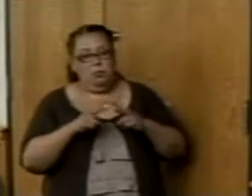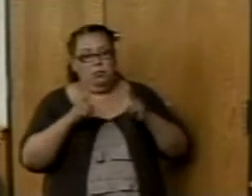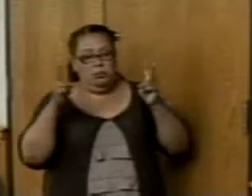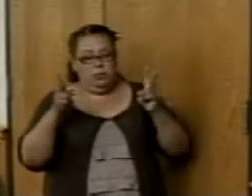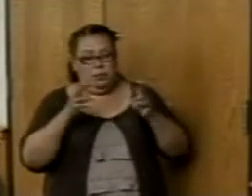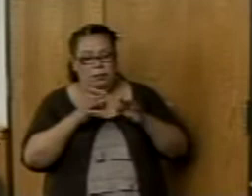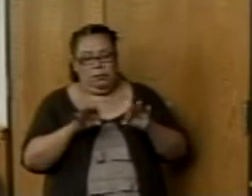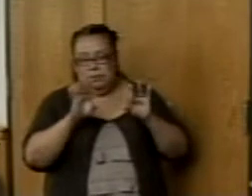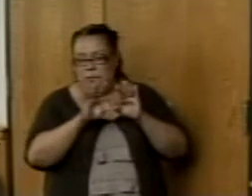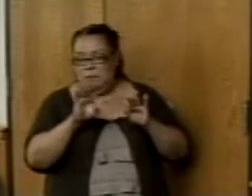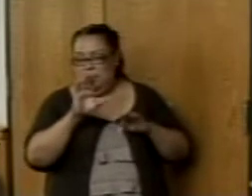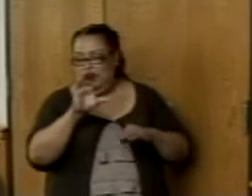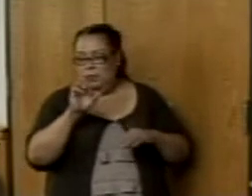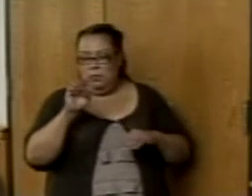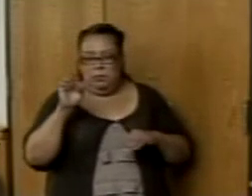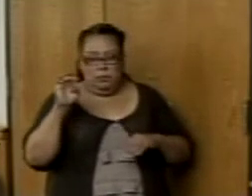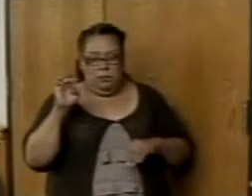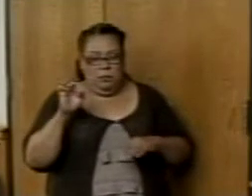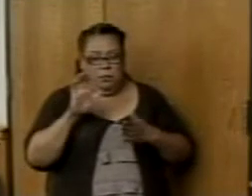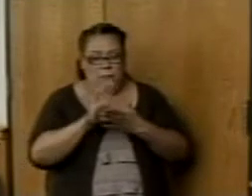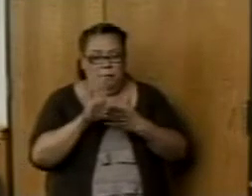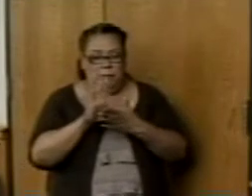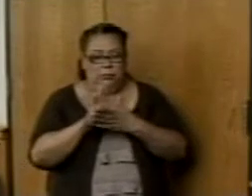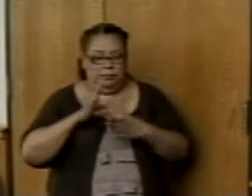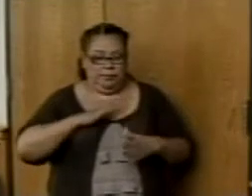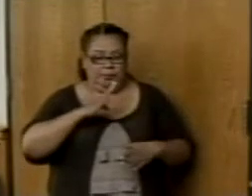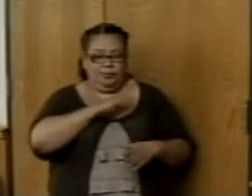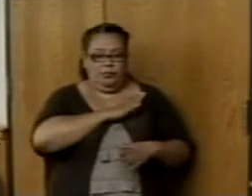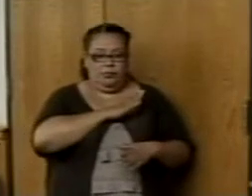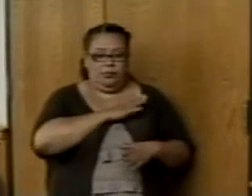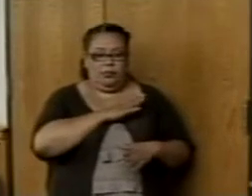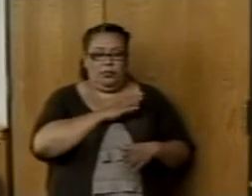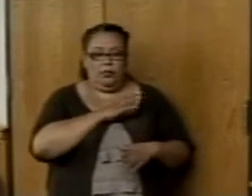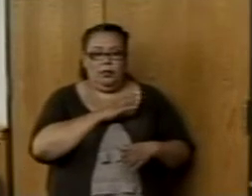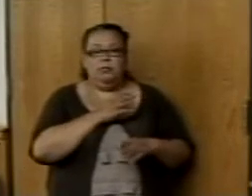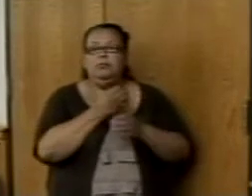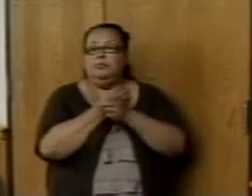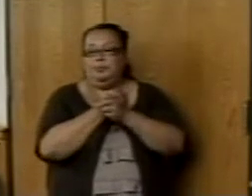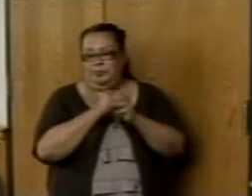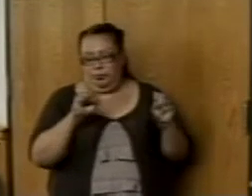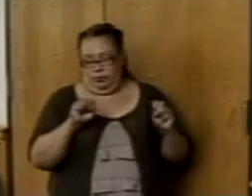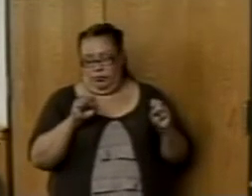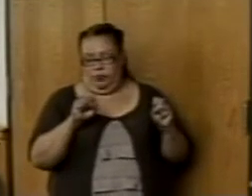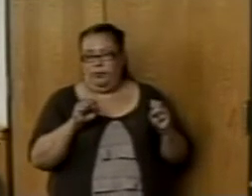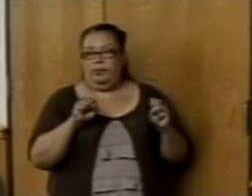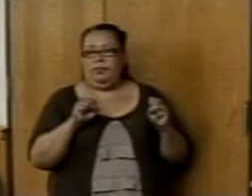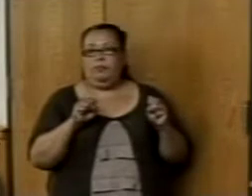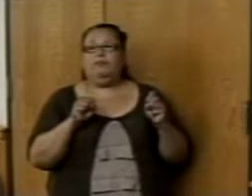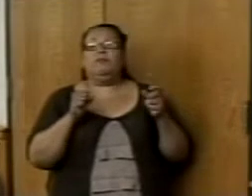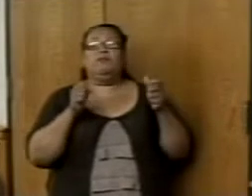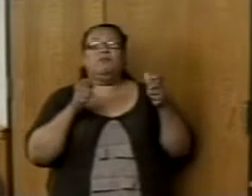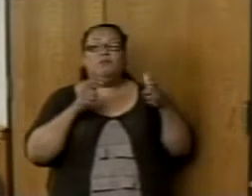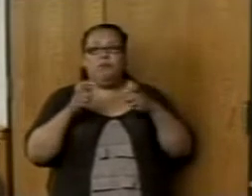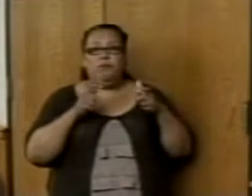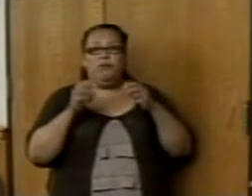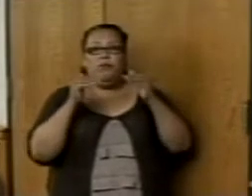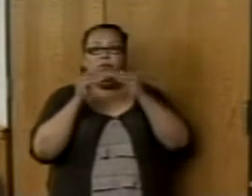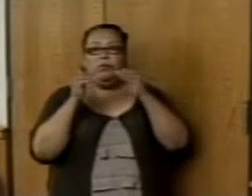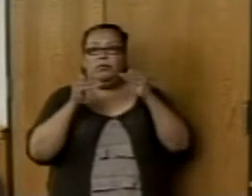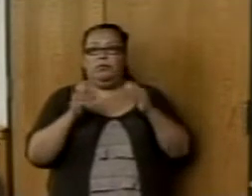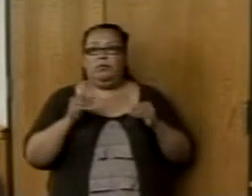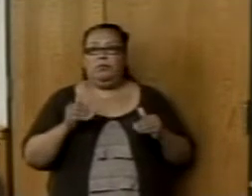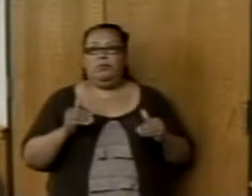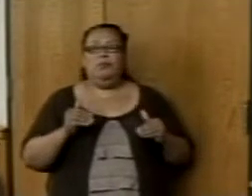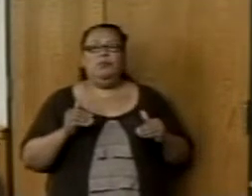important case for the school board, because the issue is it's safety and it's dealing fairly 1